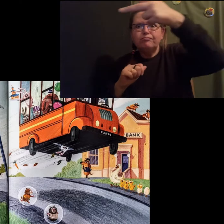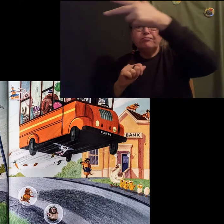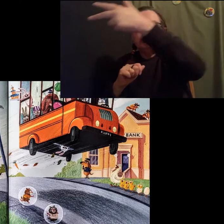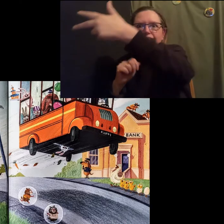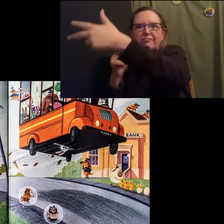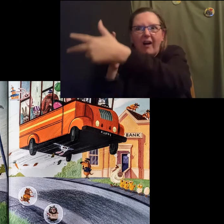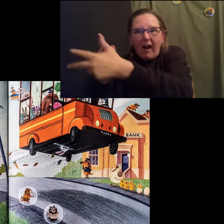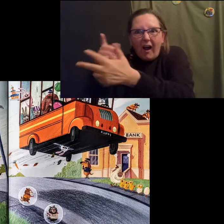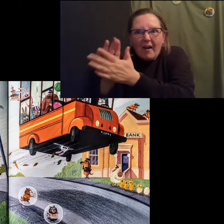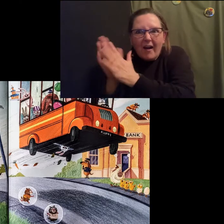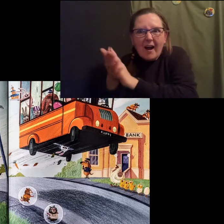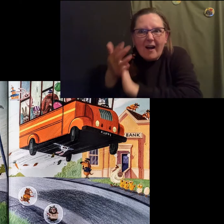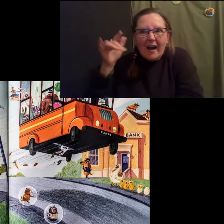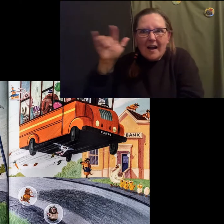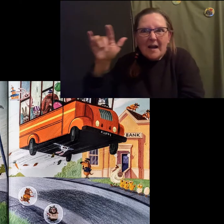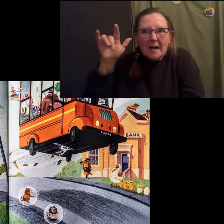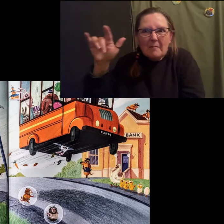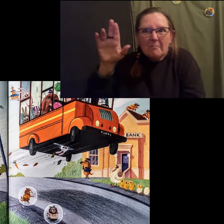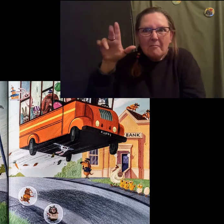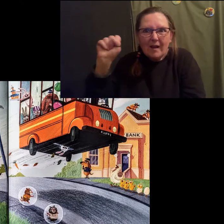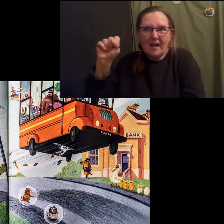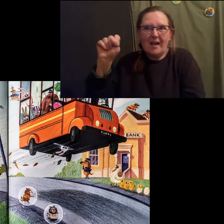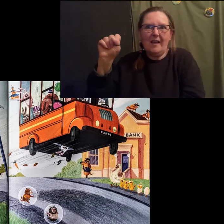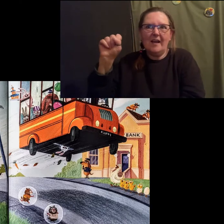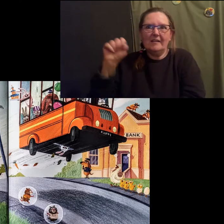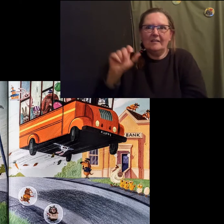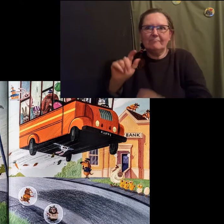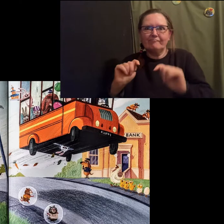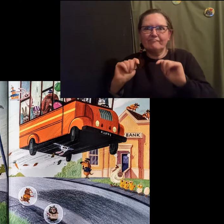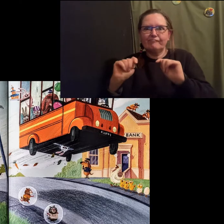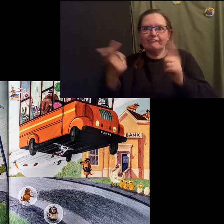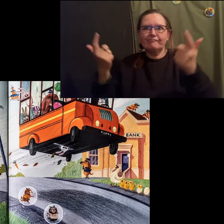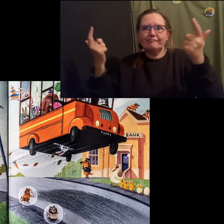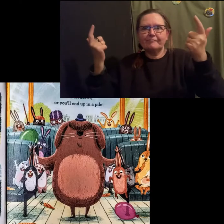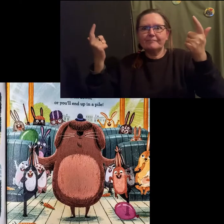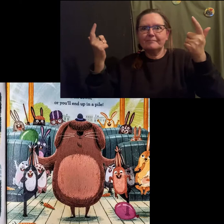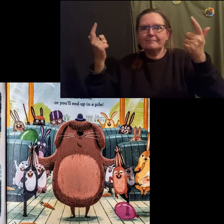without wings. That can't be good.